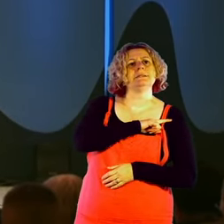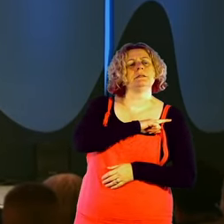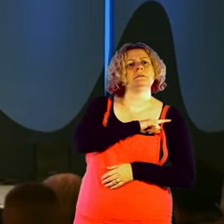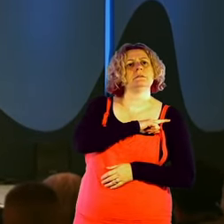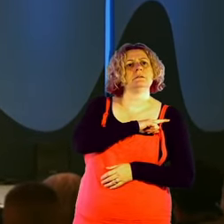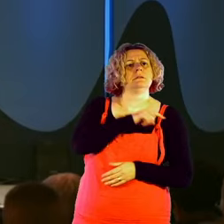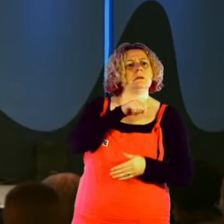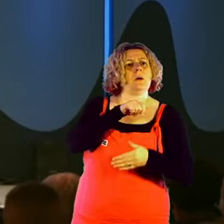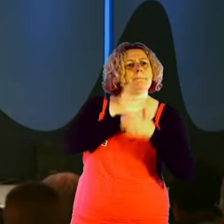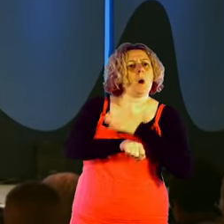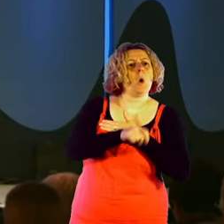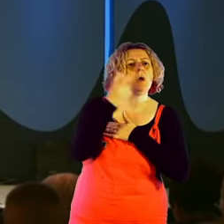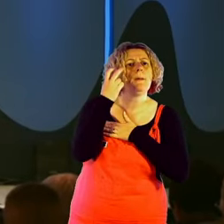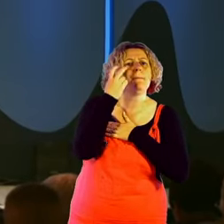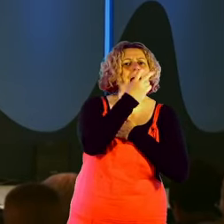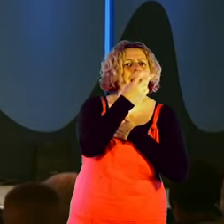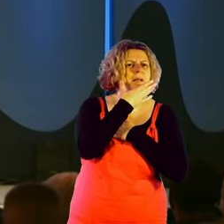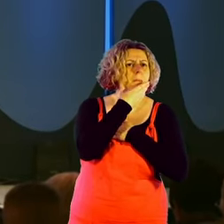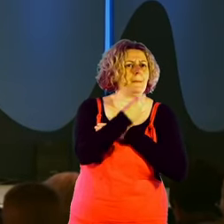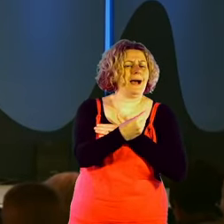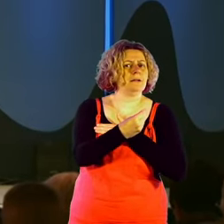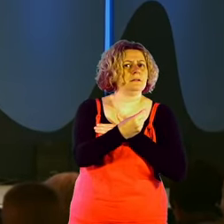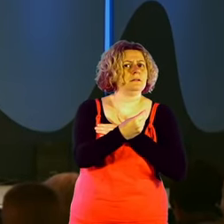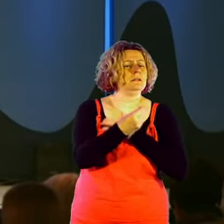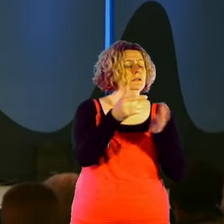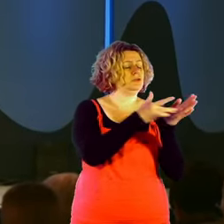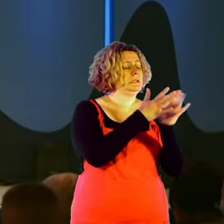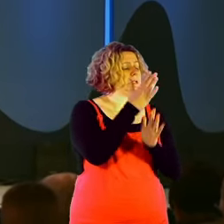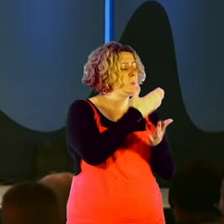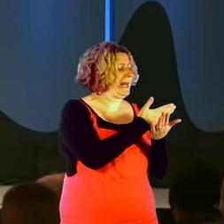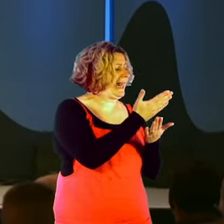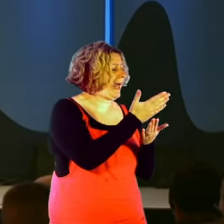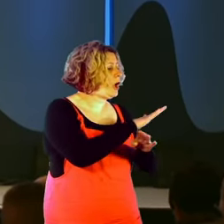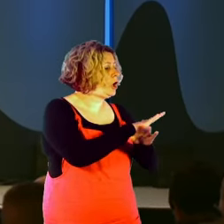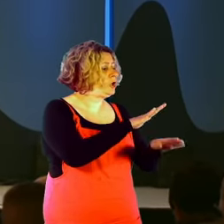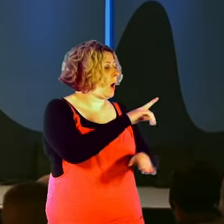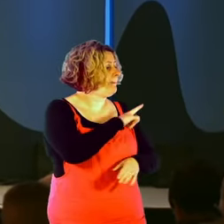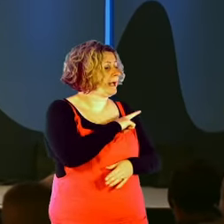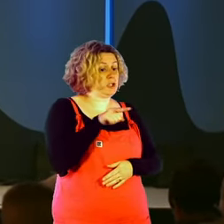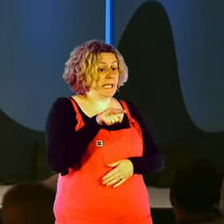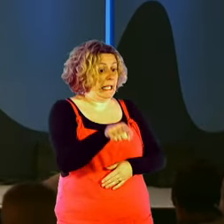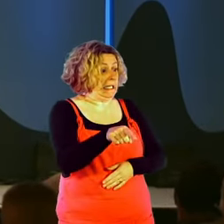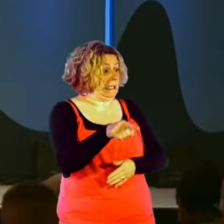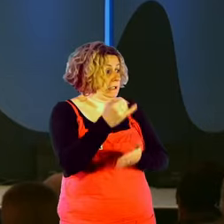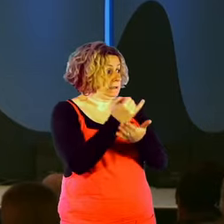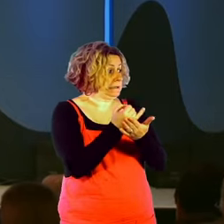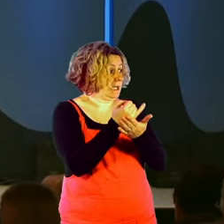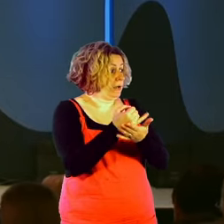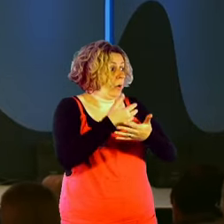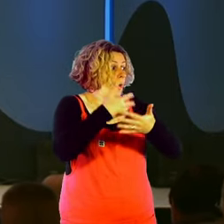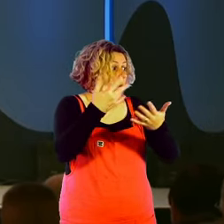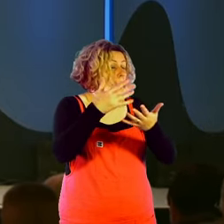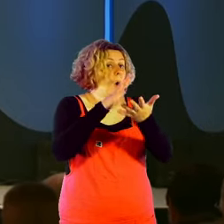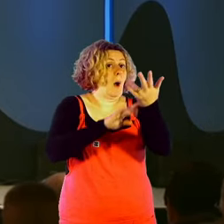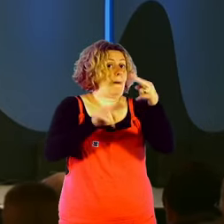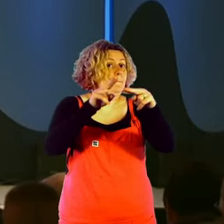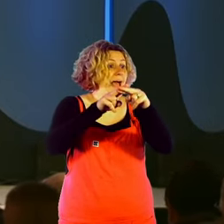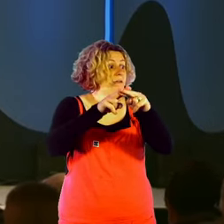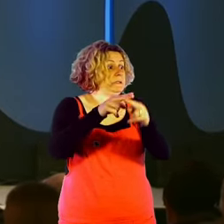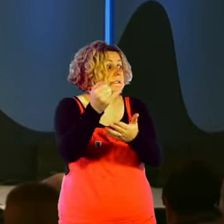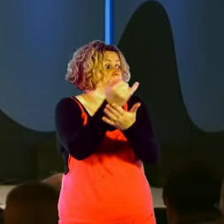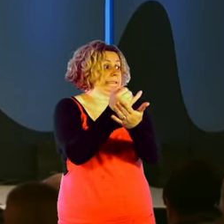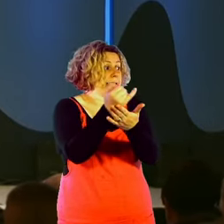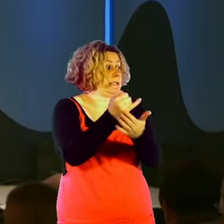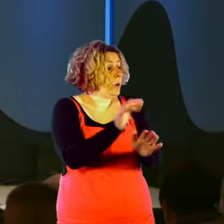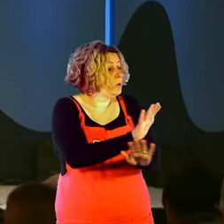sinned, nor his parents. It's because we live in a broken world where there are things that don't work